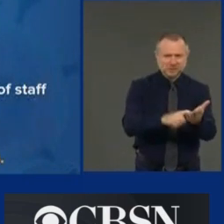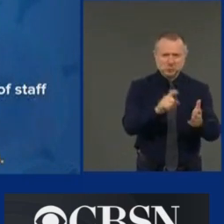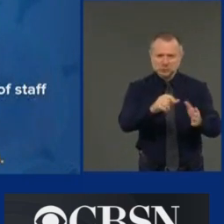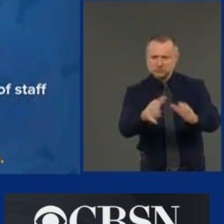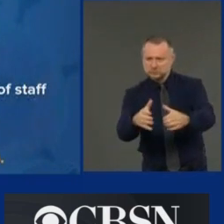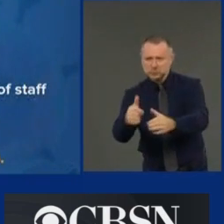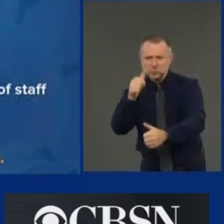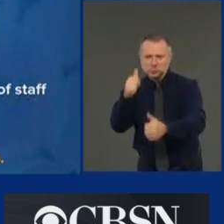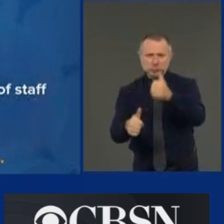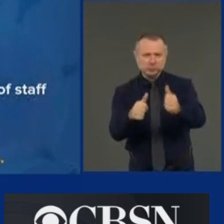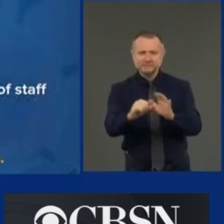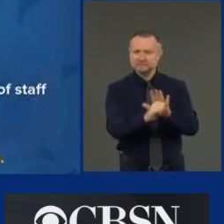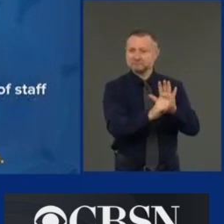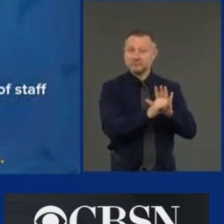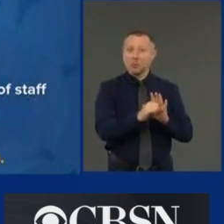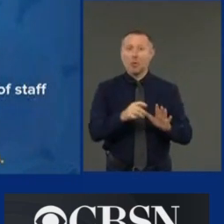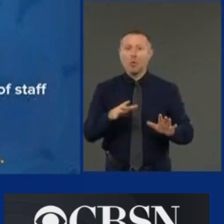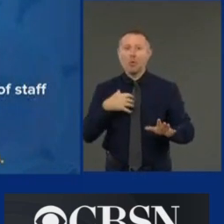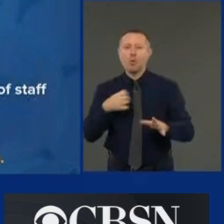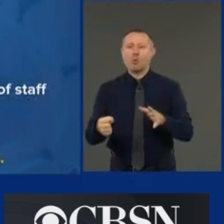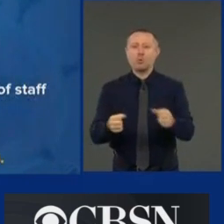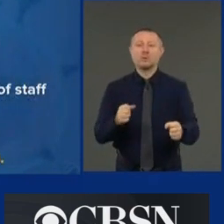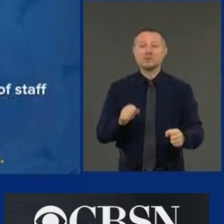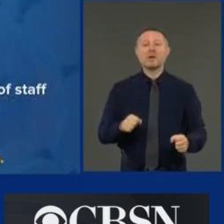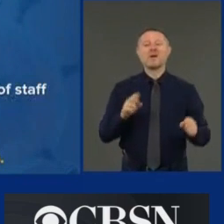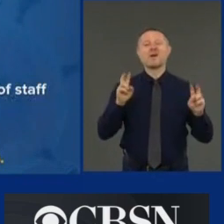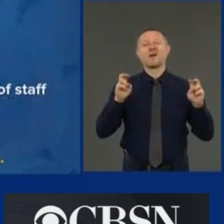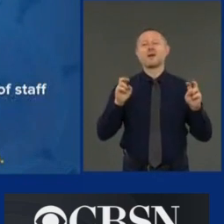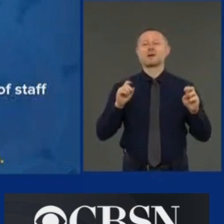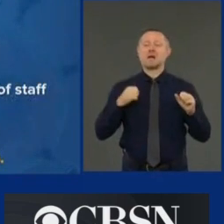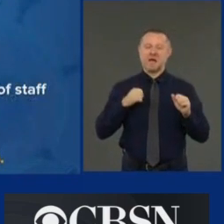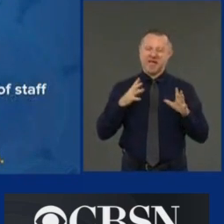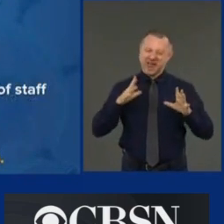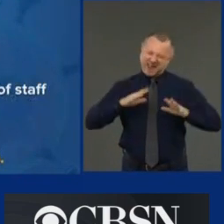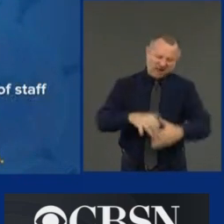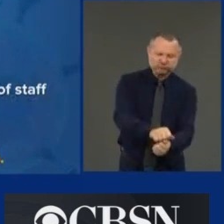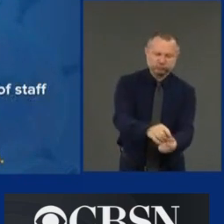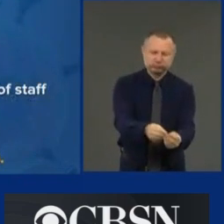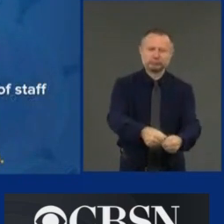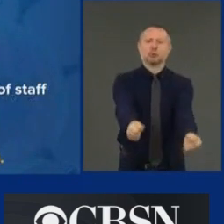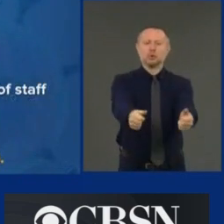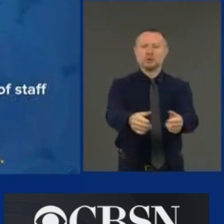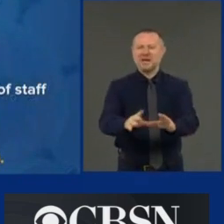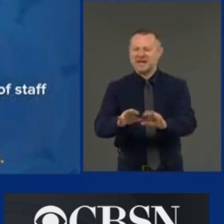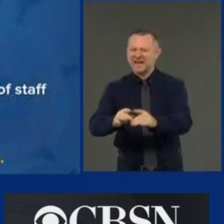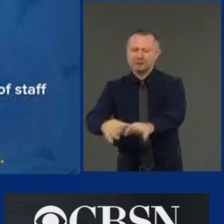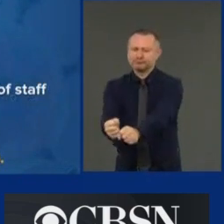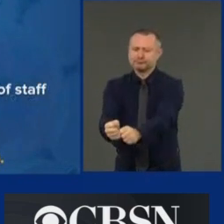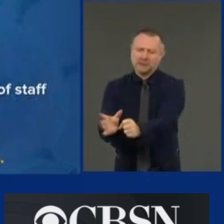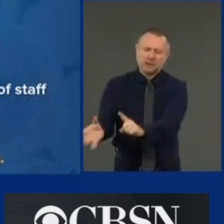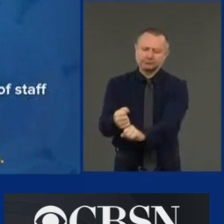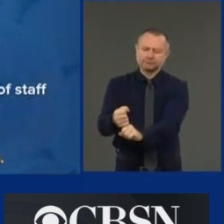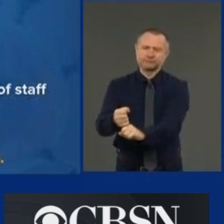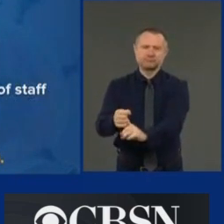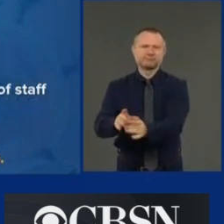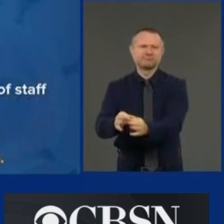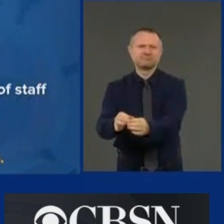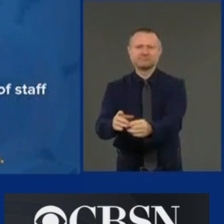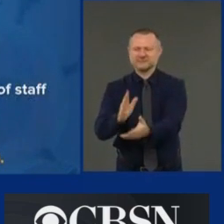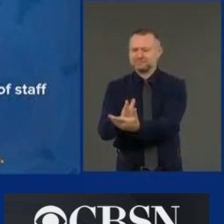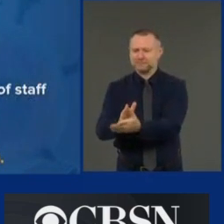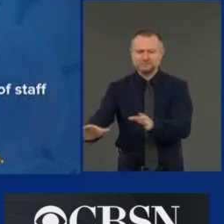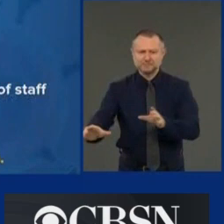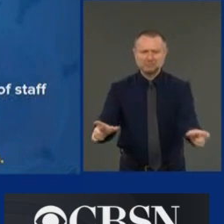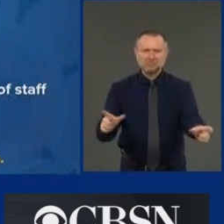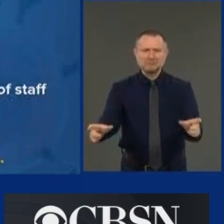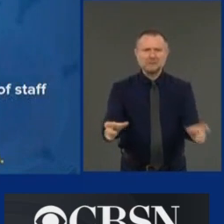very important, so you can then attack that cluster, and you can stop the spread at that cluster.